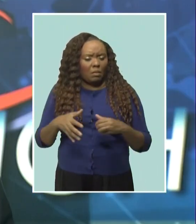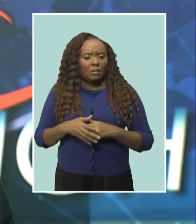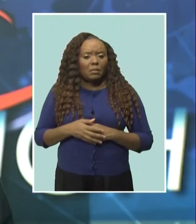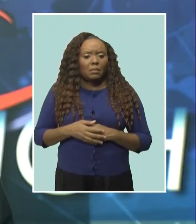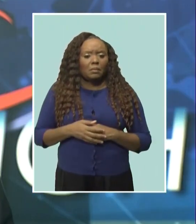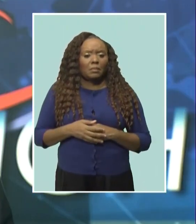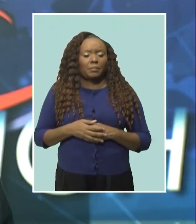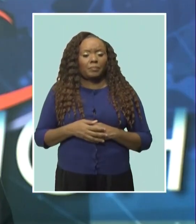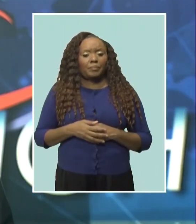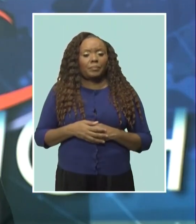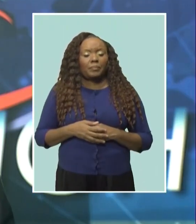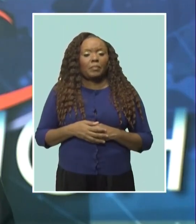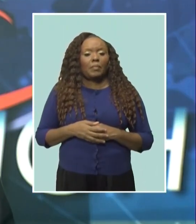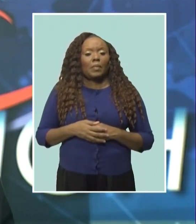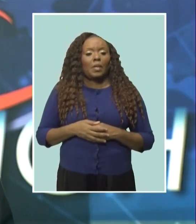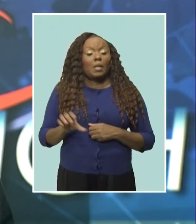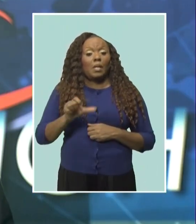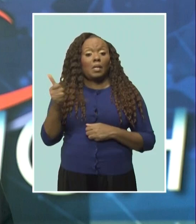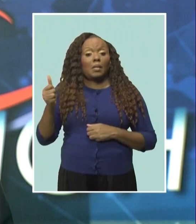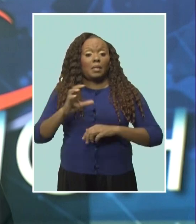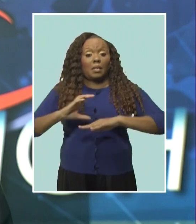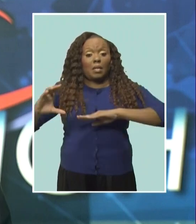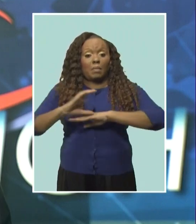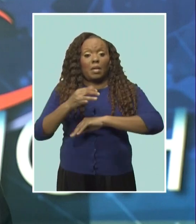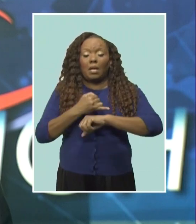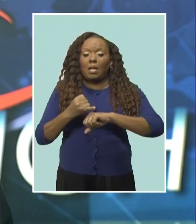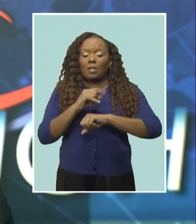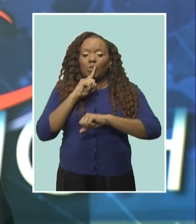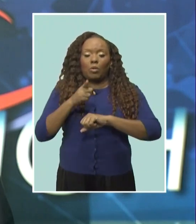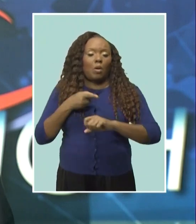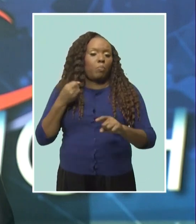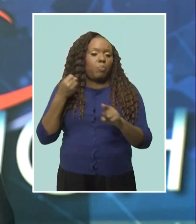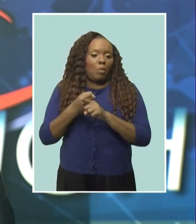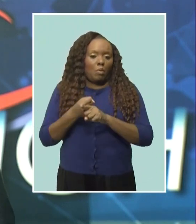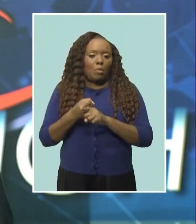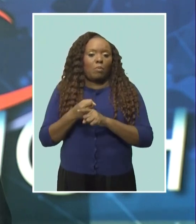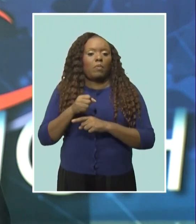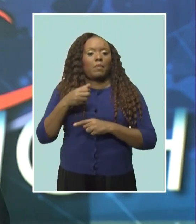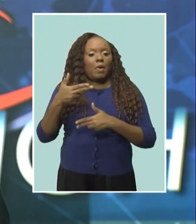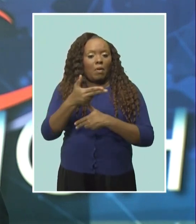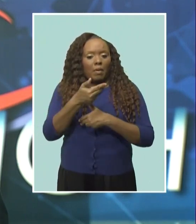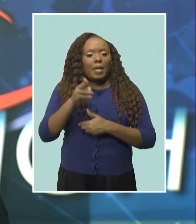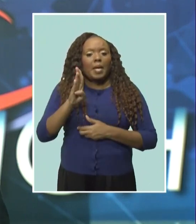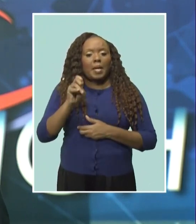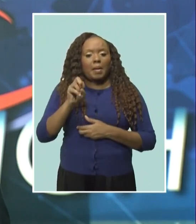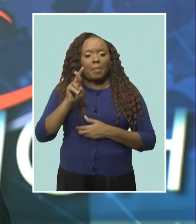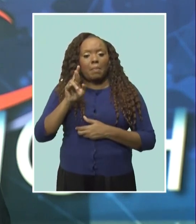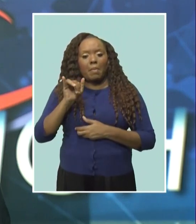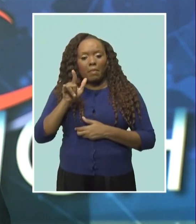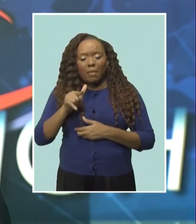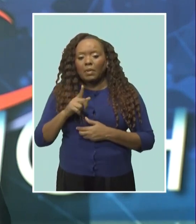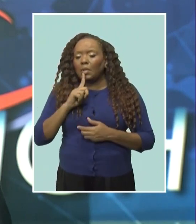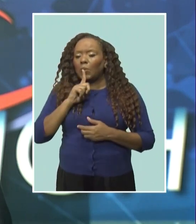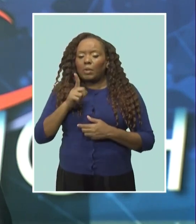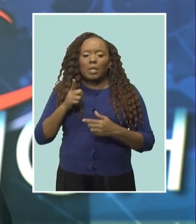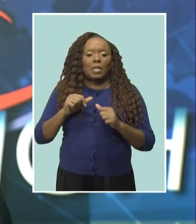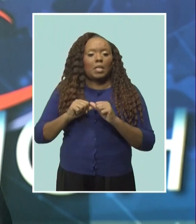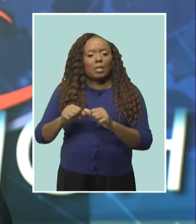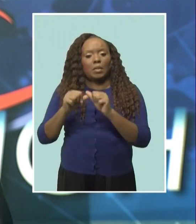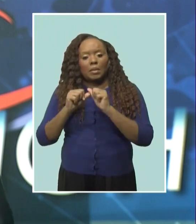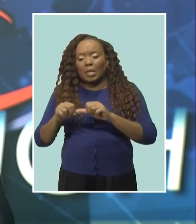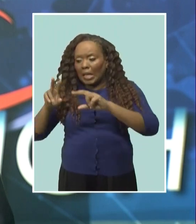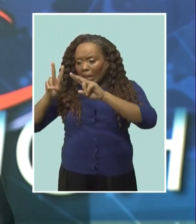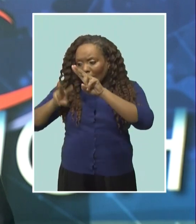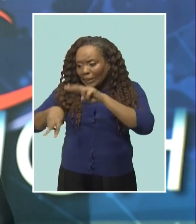Several Caribbean countries damaged by Beryl, much worse than Barbados, have been continuing their assessments and response to the hurricane. Among